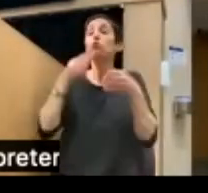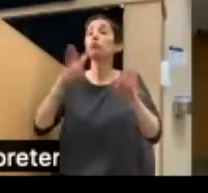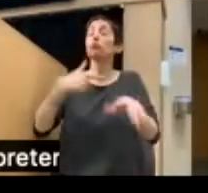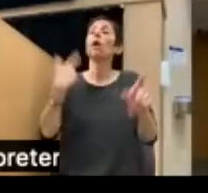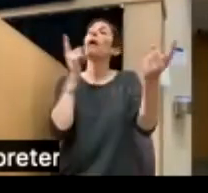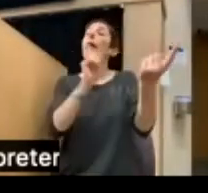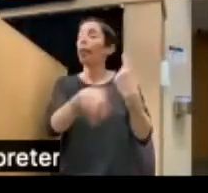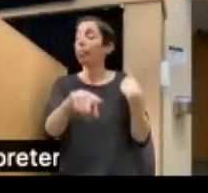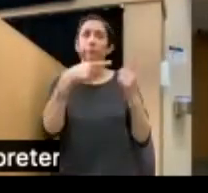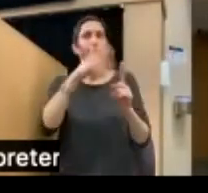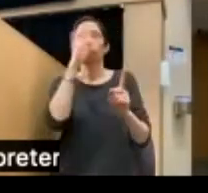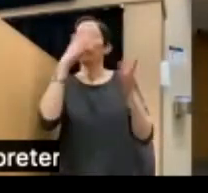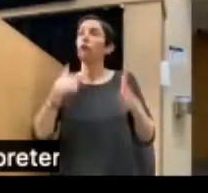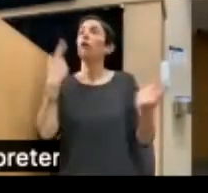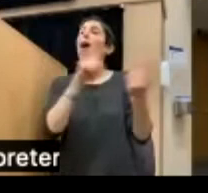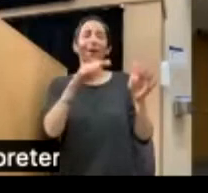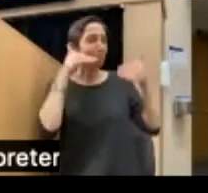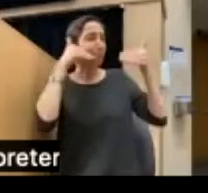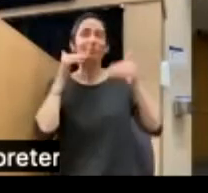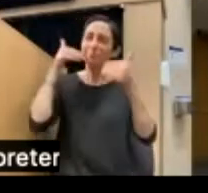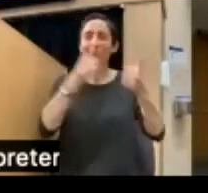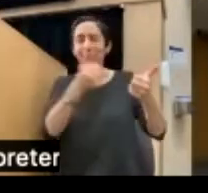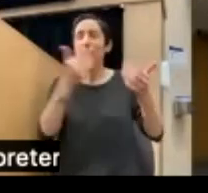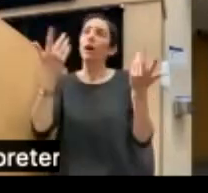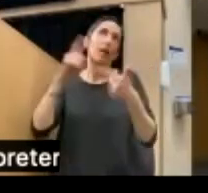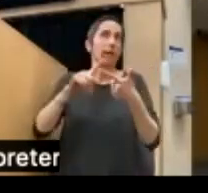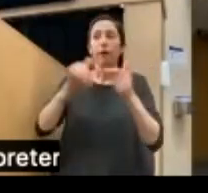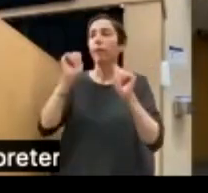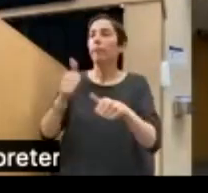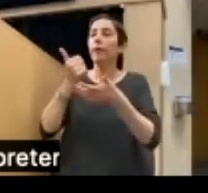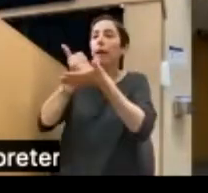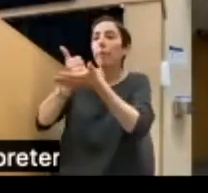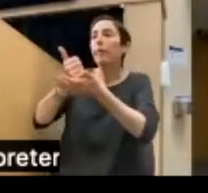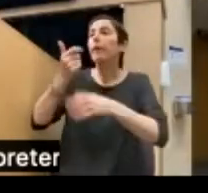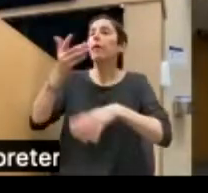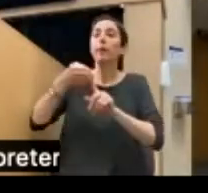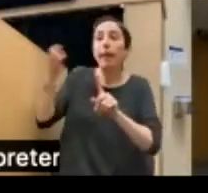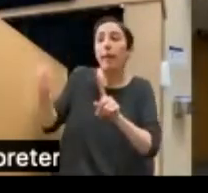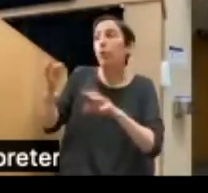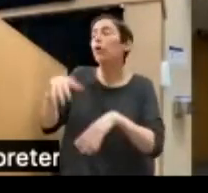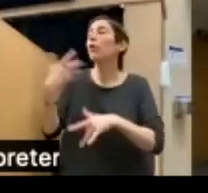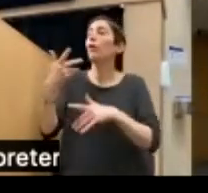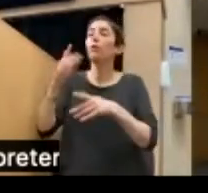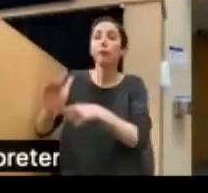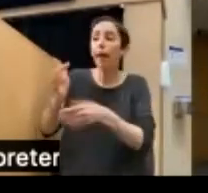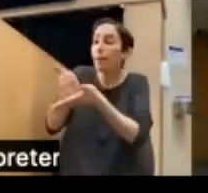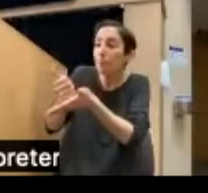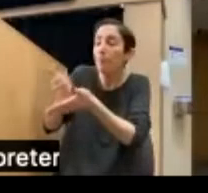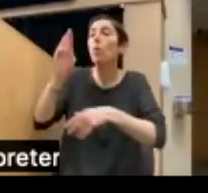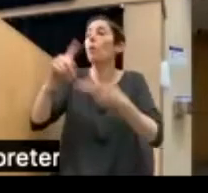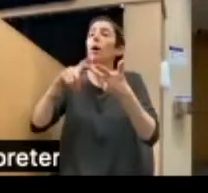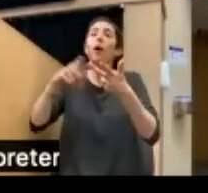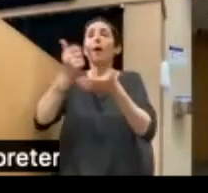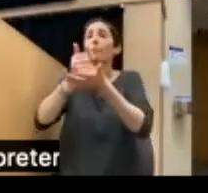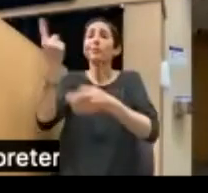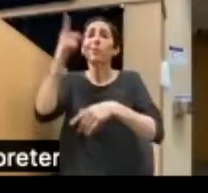had with somebody at the grocery store, could be helping out a neighbor or a child, anything. So just take a second and think about what that was.